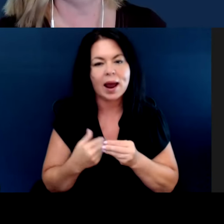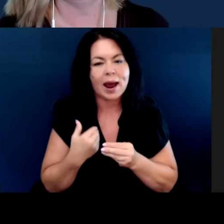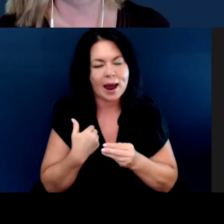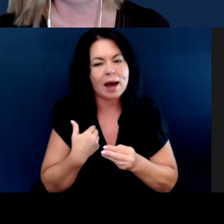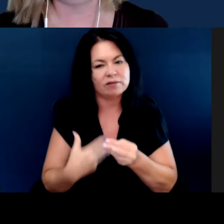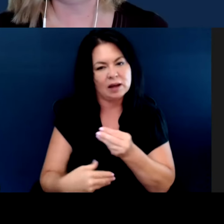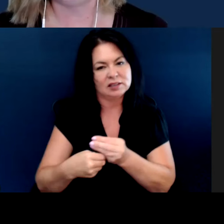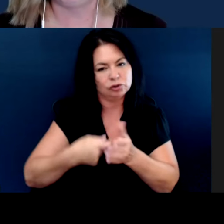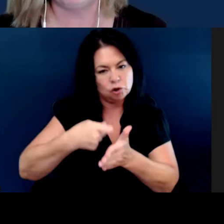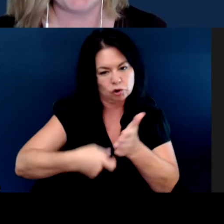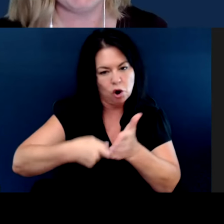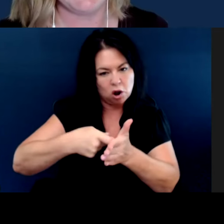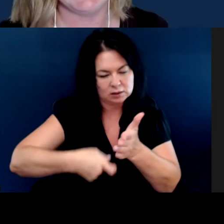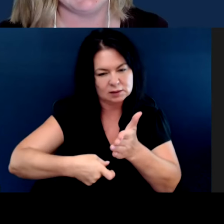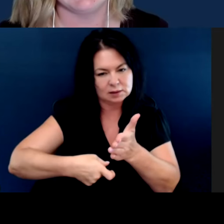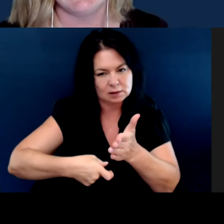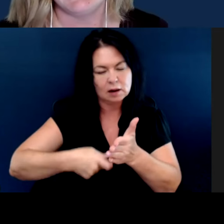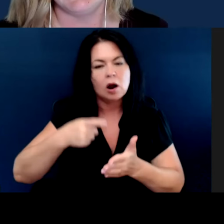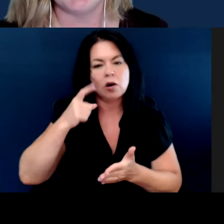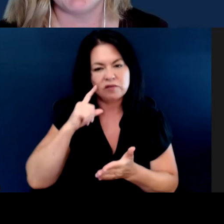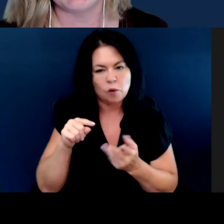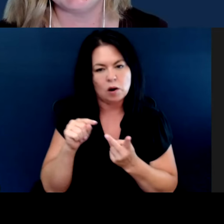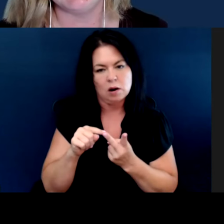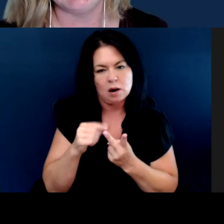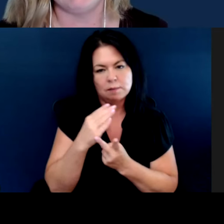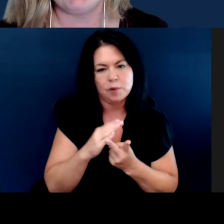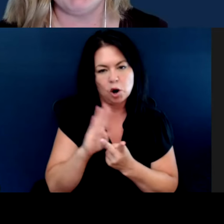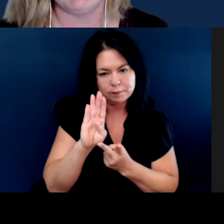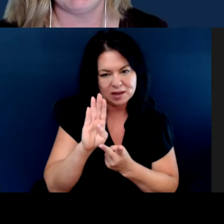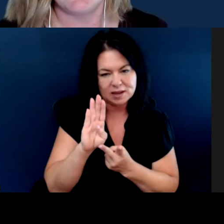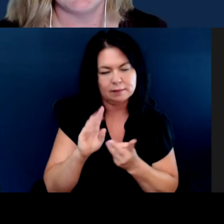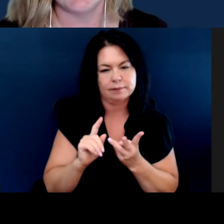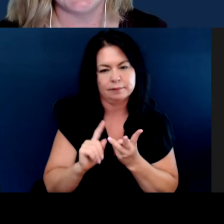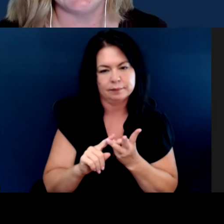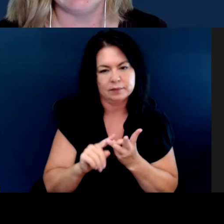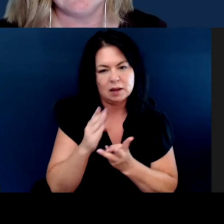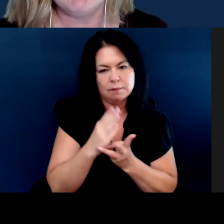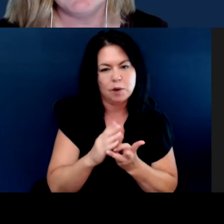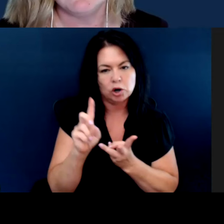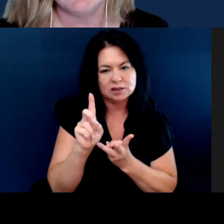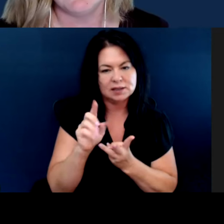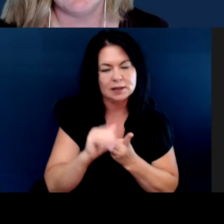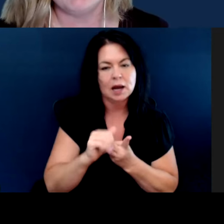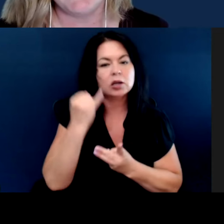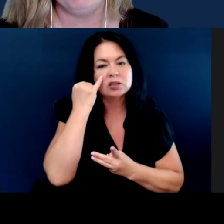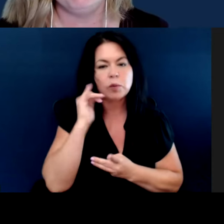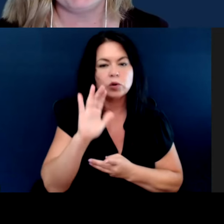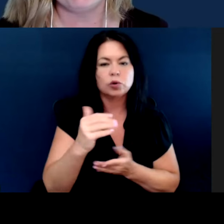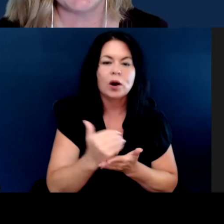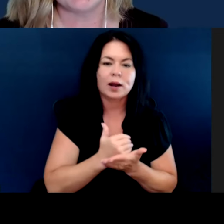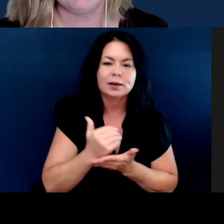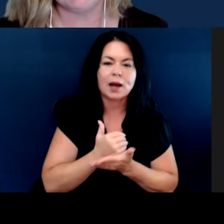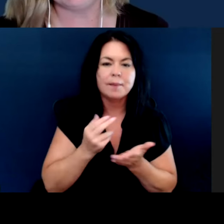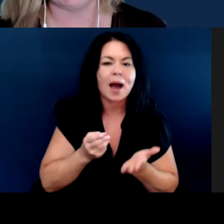premiums for both Part B and Part D if you make a higher income. And